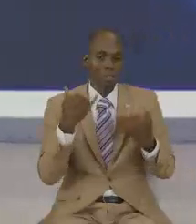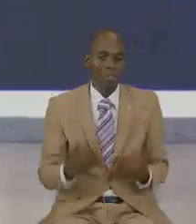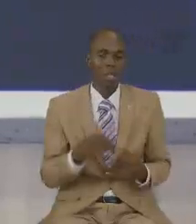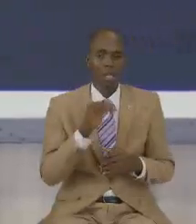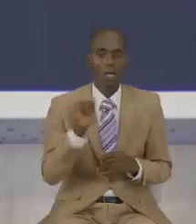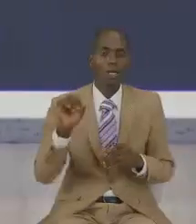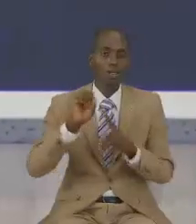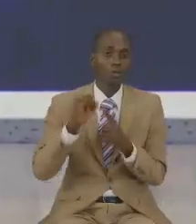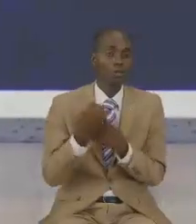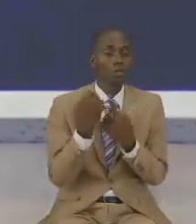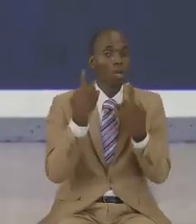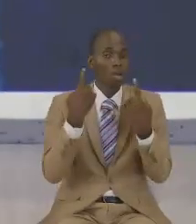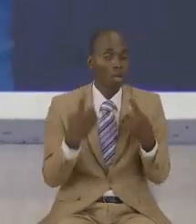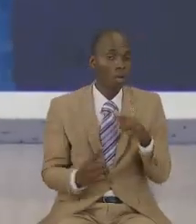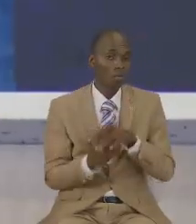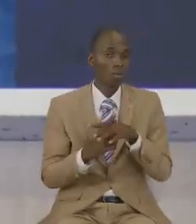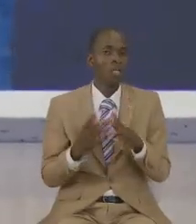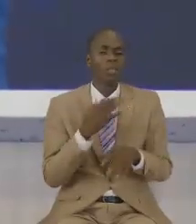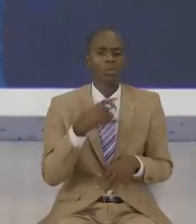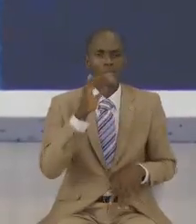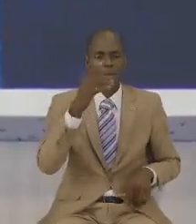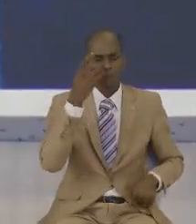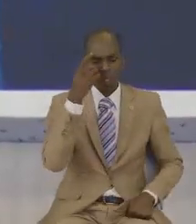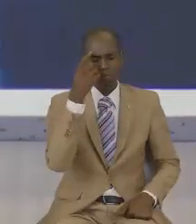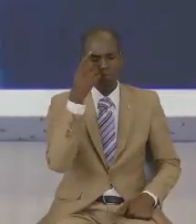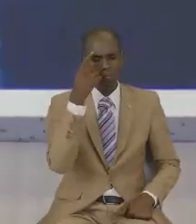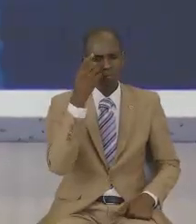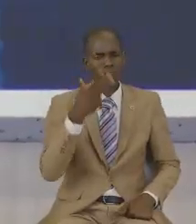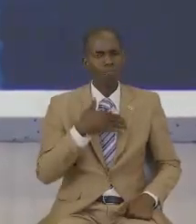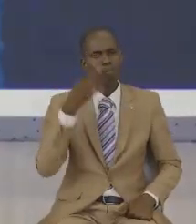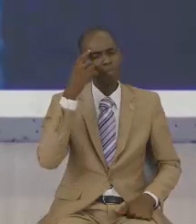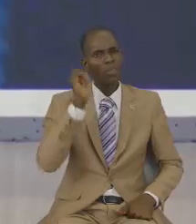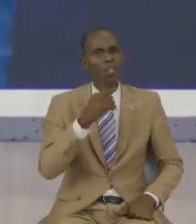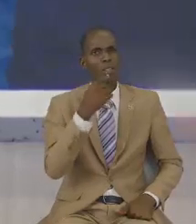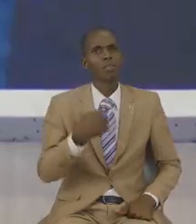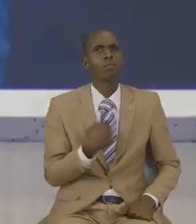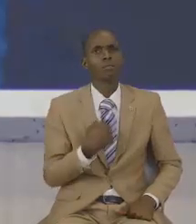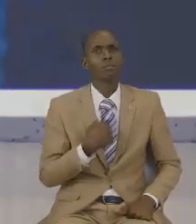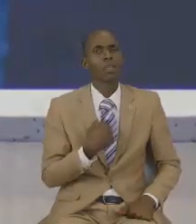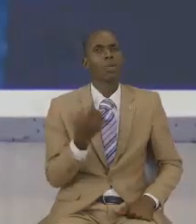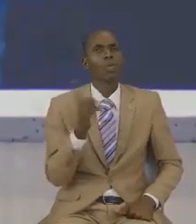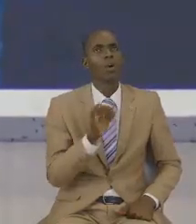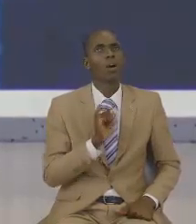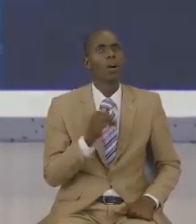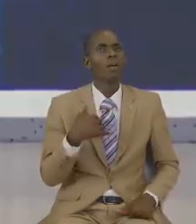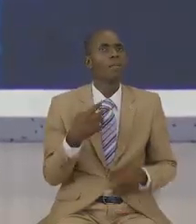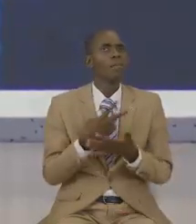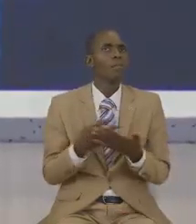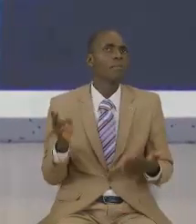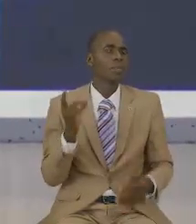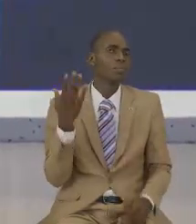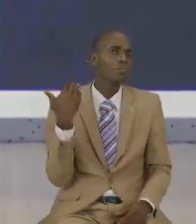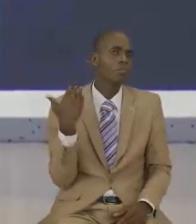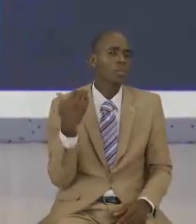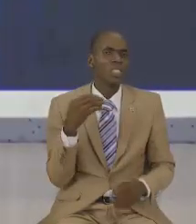and then you tell your mind, can you tell me where I have failed